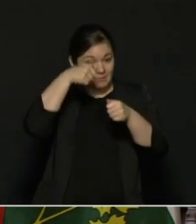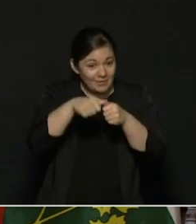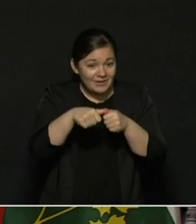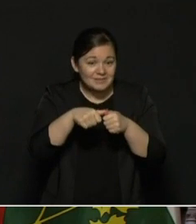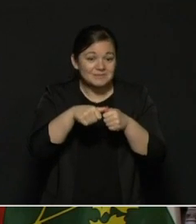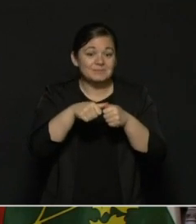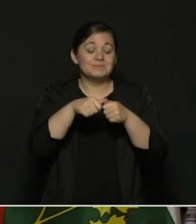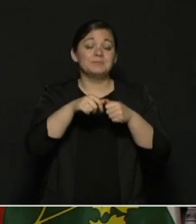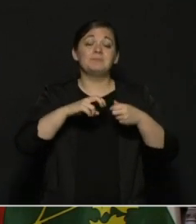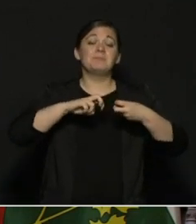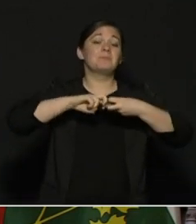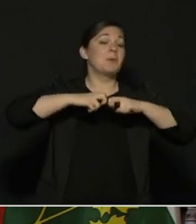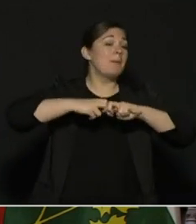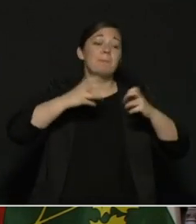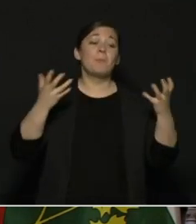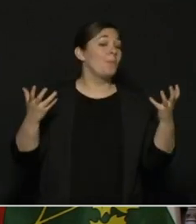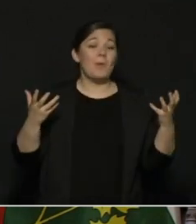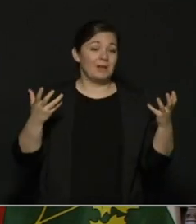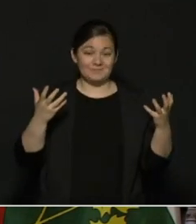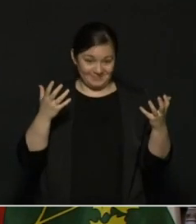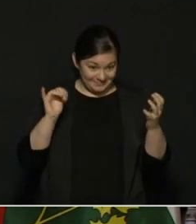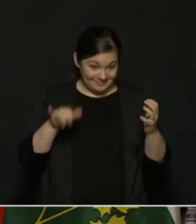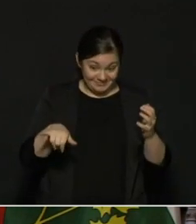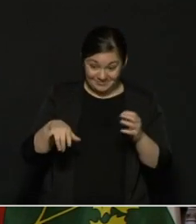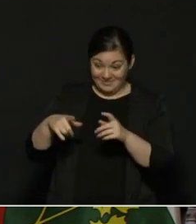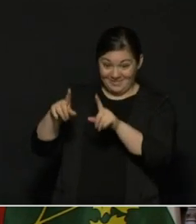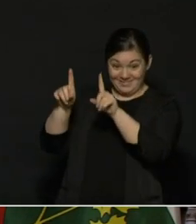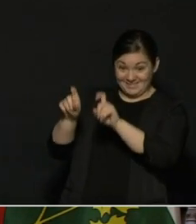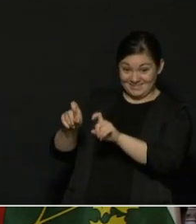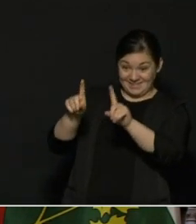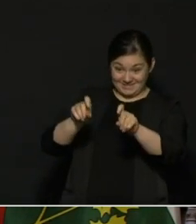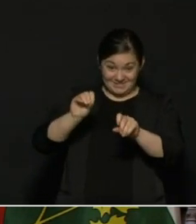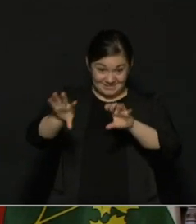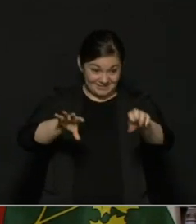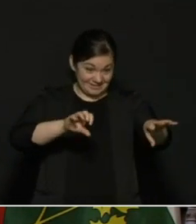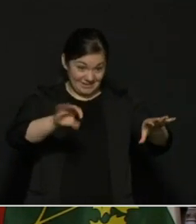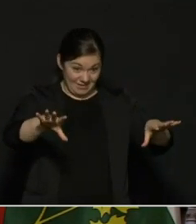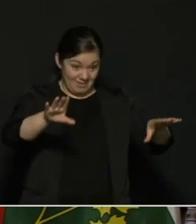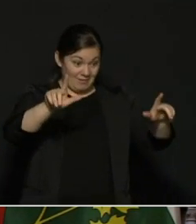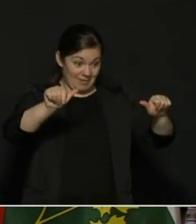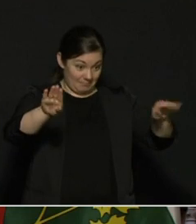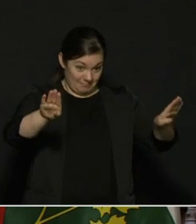issue of samples coming in because the public health had undertaken an assertive